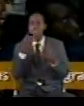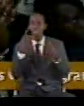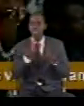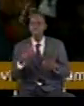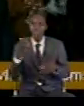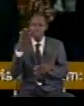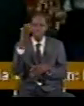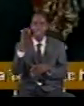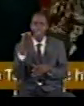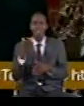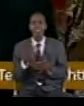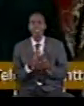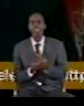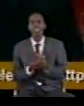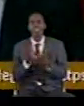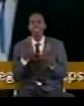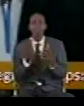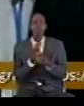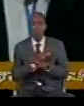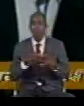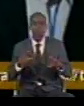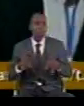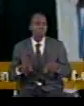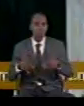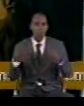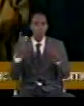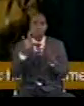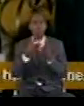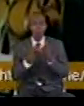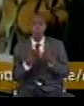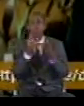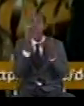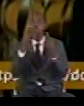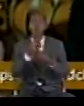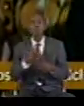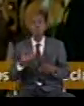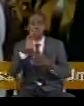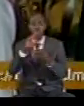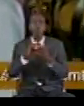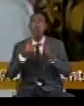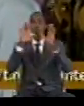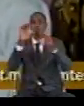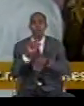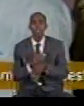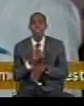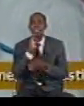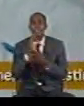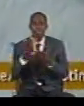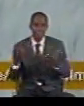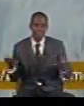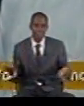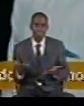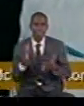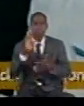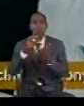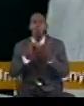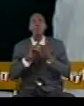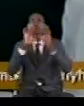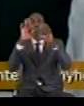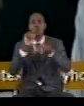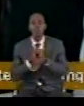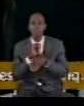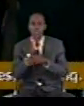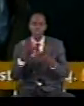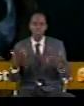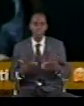there. Don't go. Your own is coming. Don't go. Your miracle is here. Your miracle is here. Next